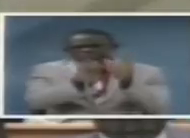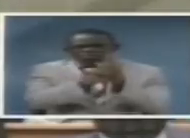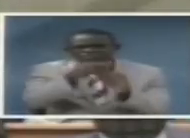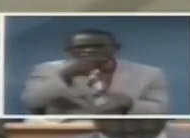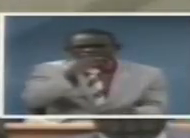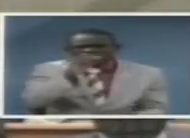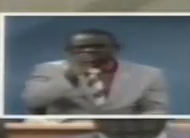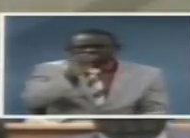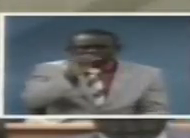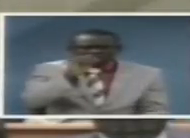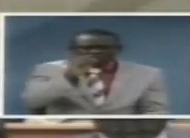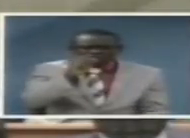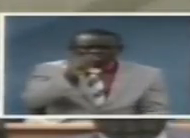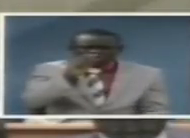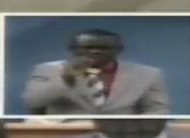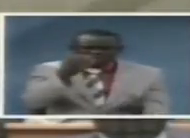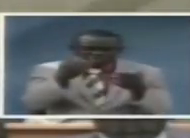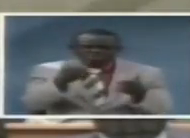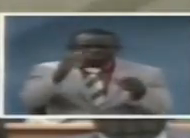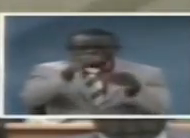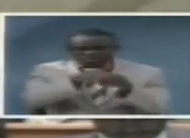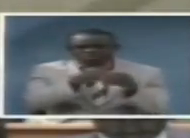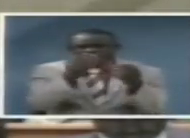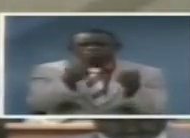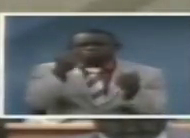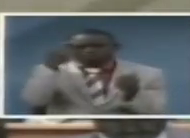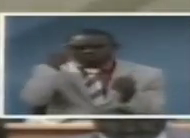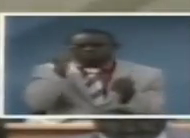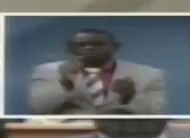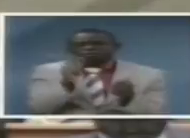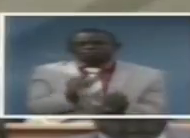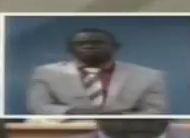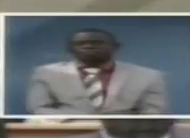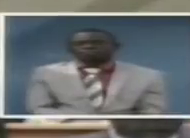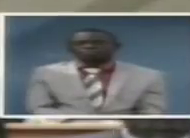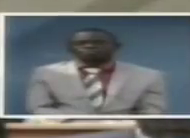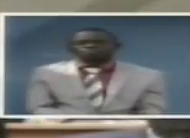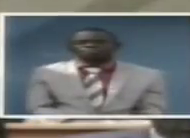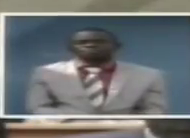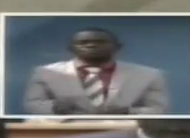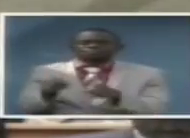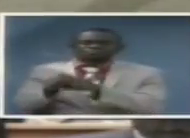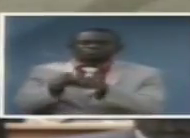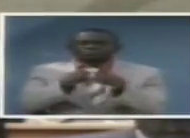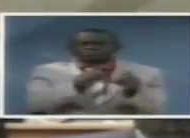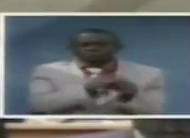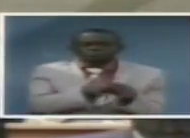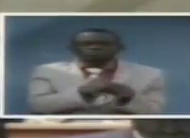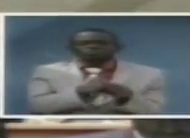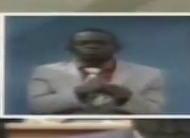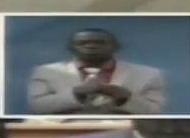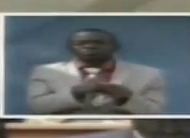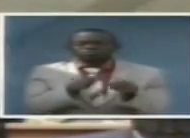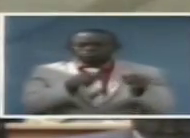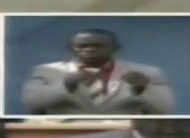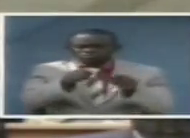gemstones and industrial minerals, among others. Government will also strengthen the regulatory framework and